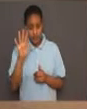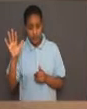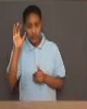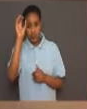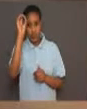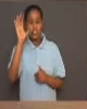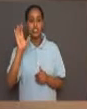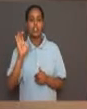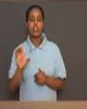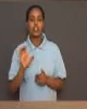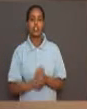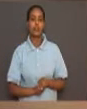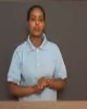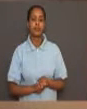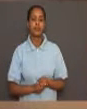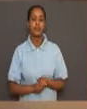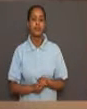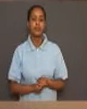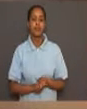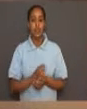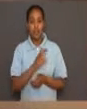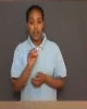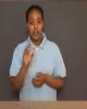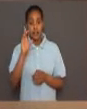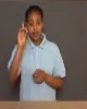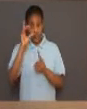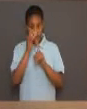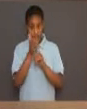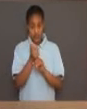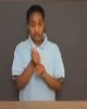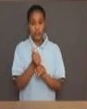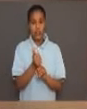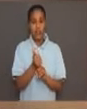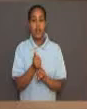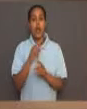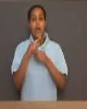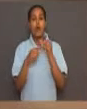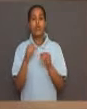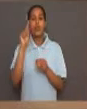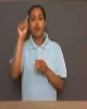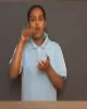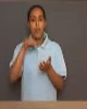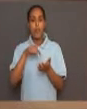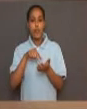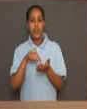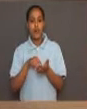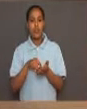155 degrees Celsius and a density of about